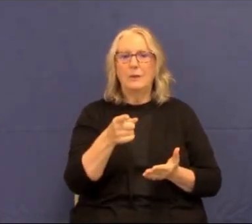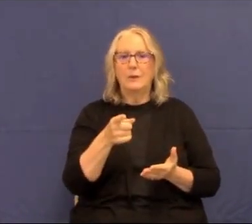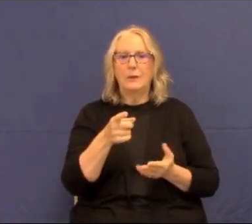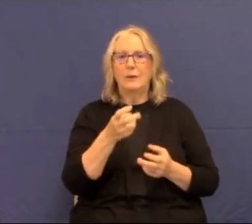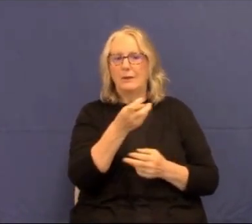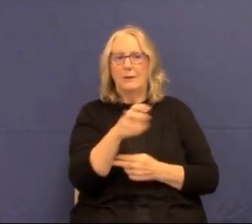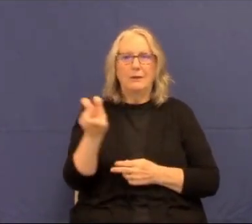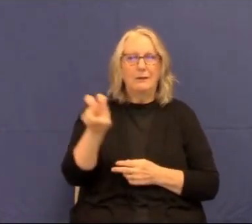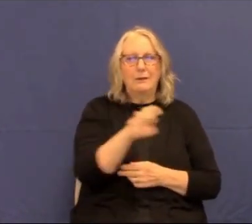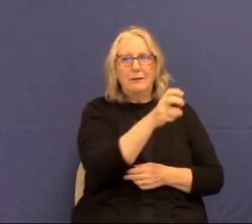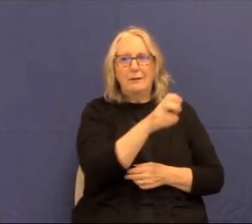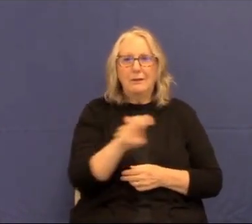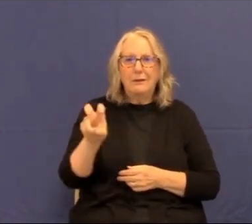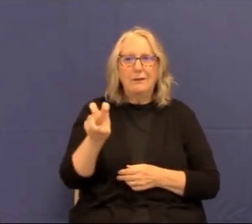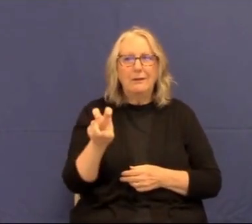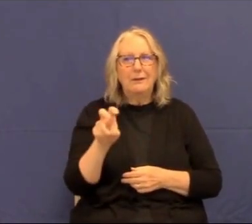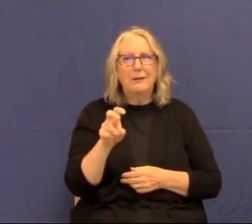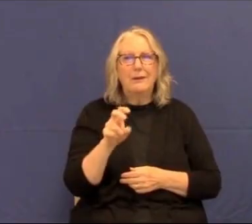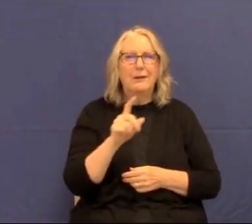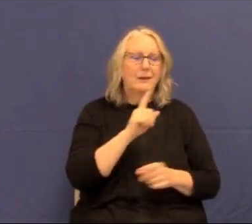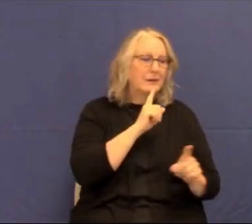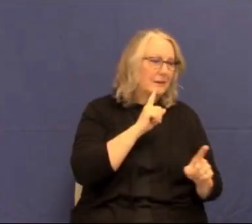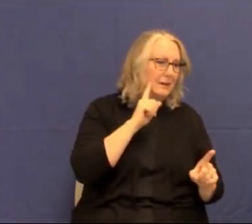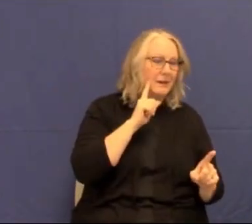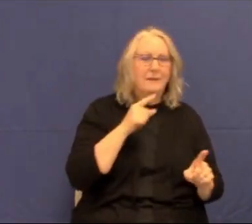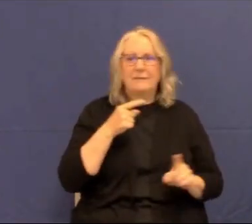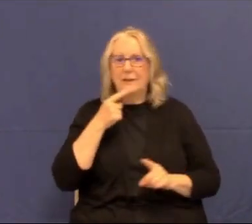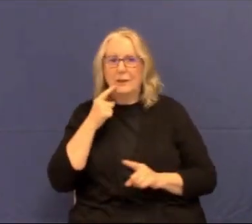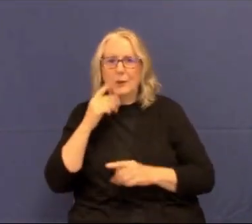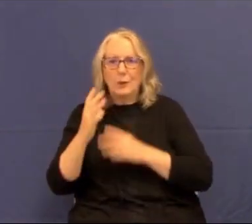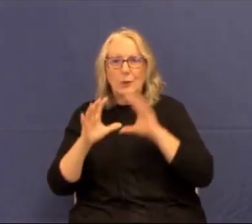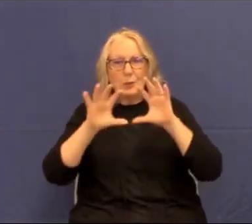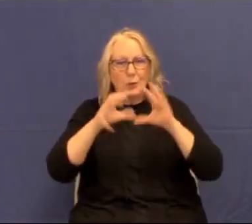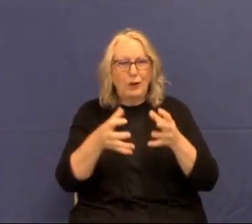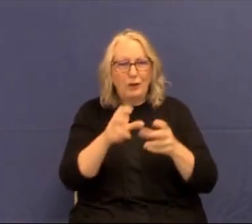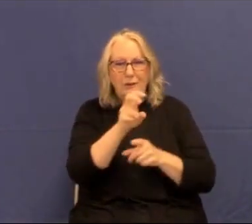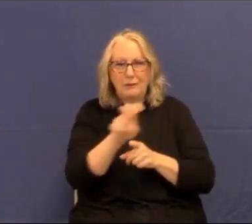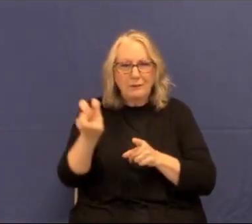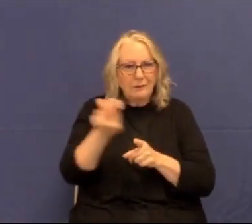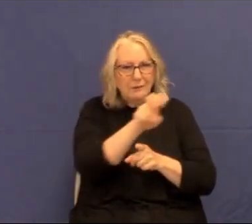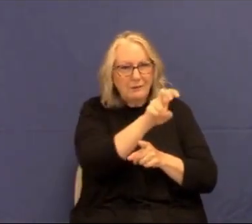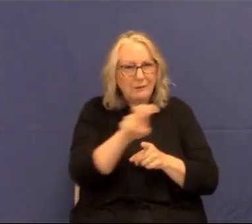like you're kind of navigating in between the deaf and hearing world?